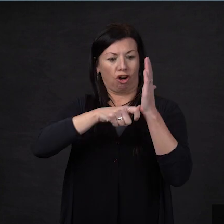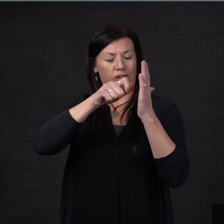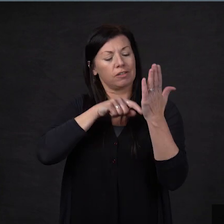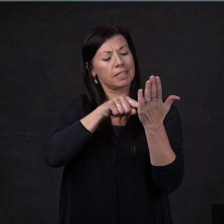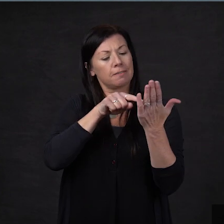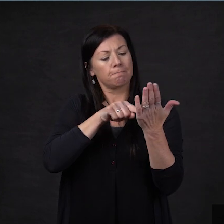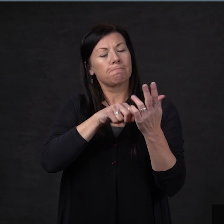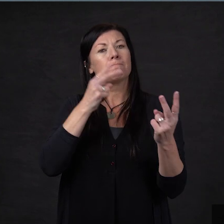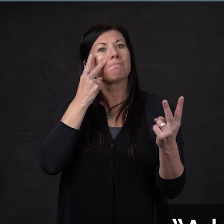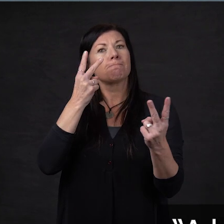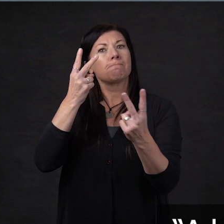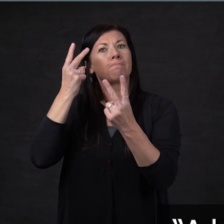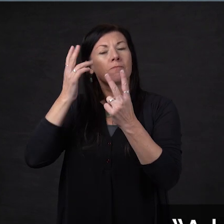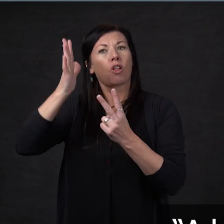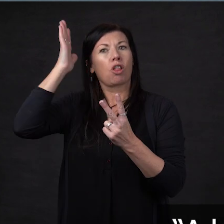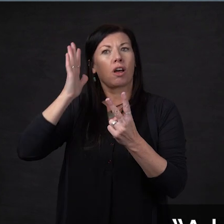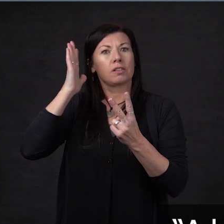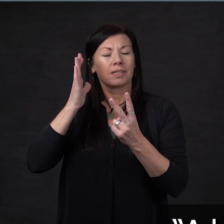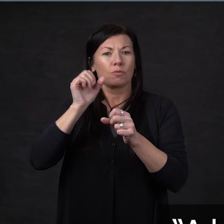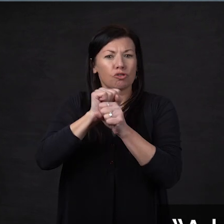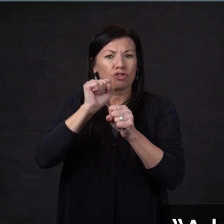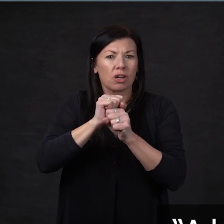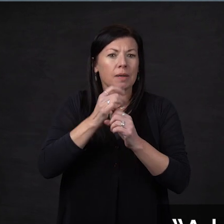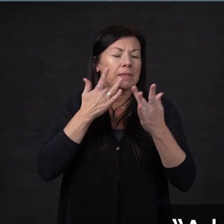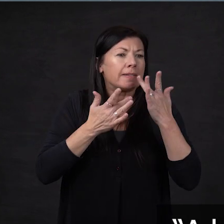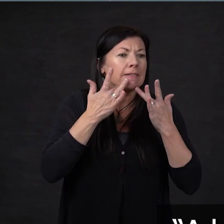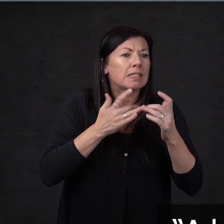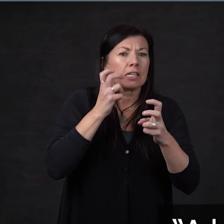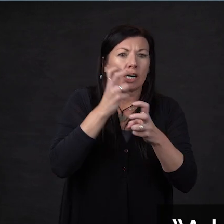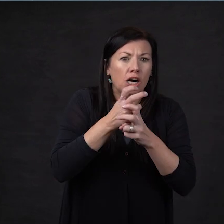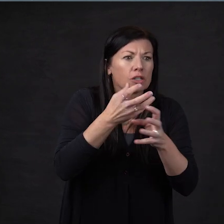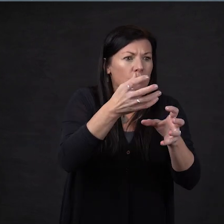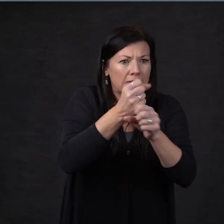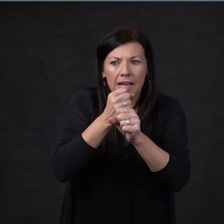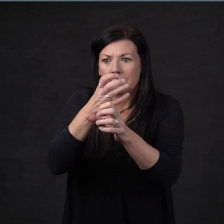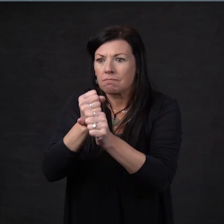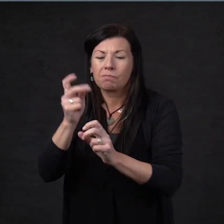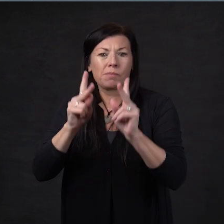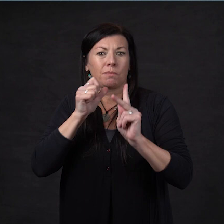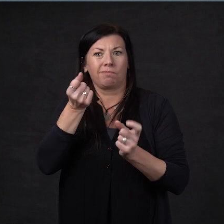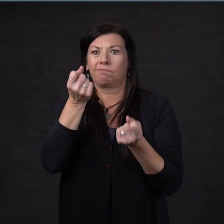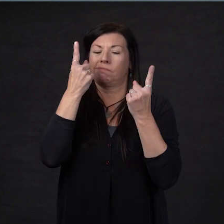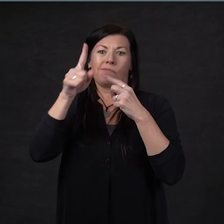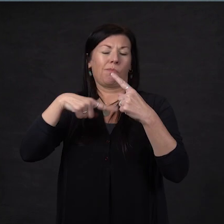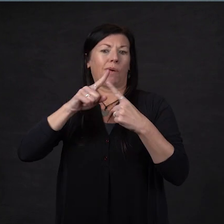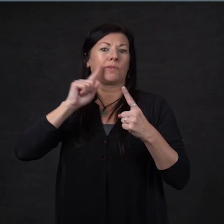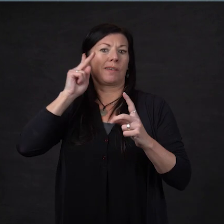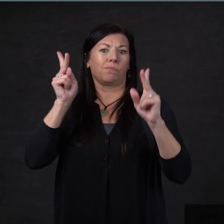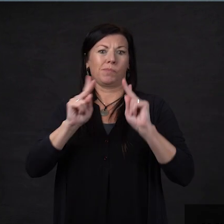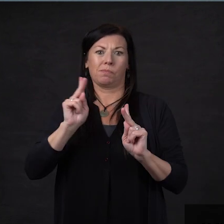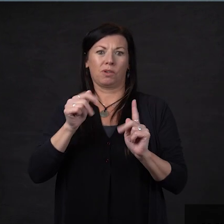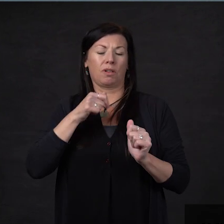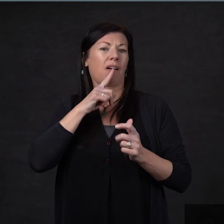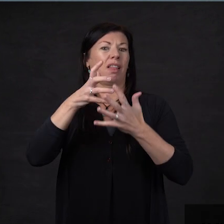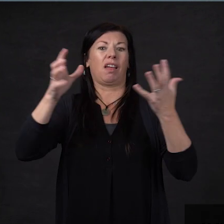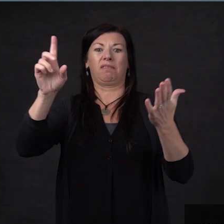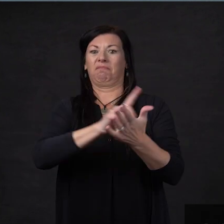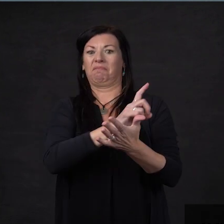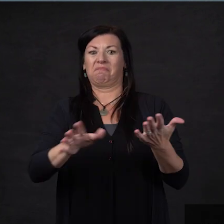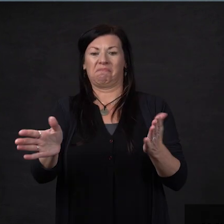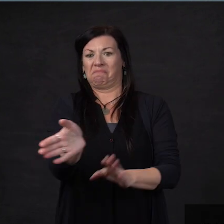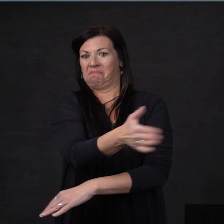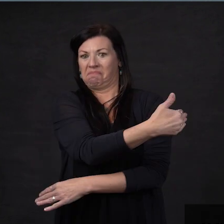article, he notes, "A long time ago, it was hard to get jobs. People didn't understand about deaf people, and there was a lot